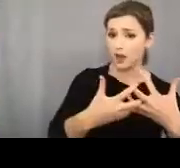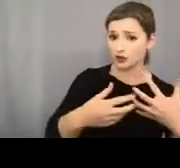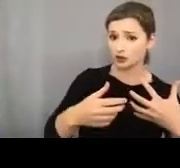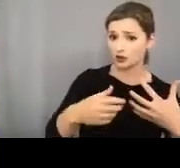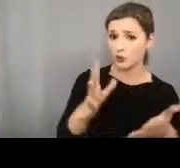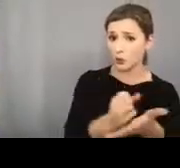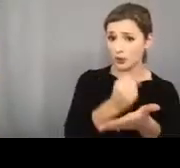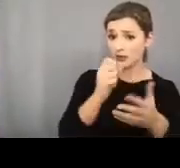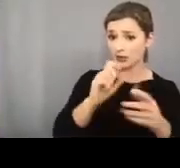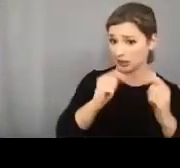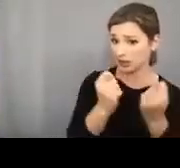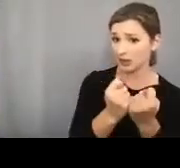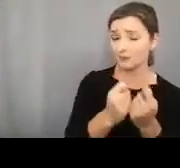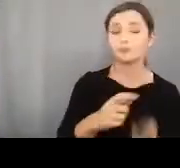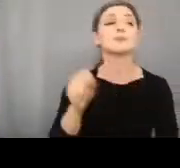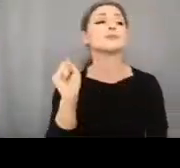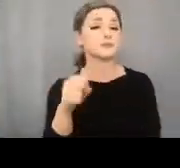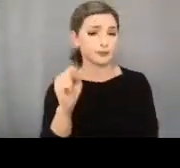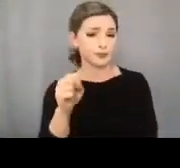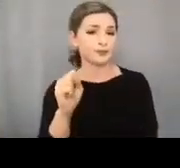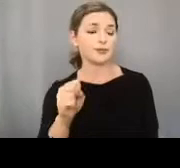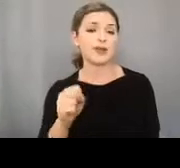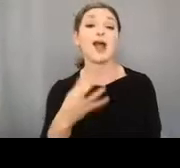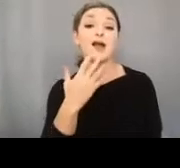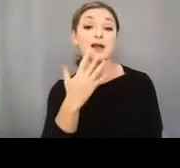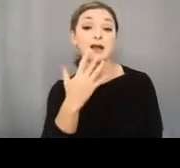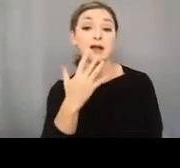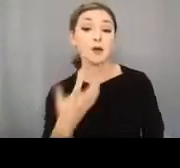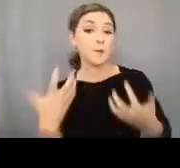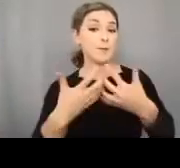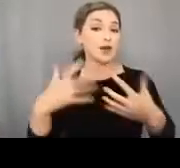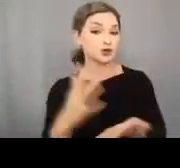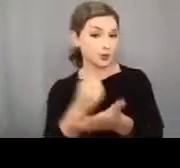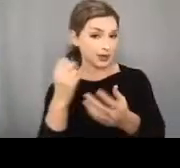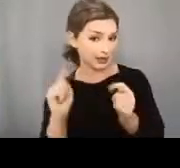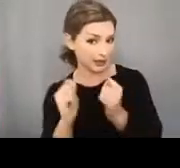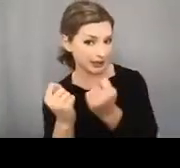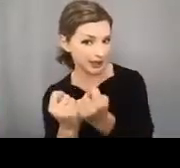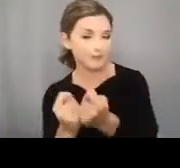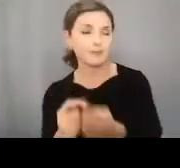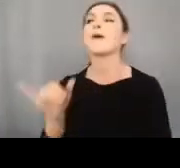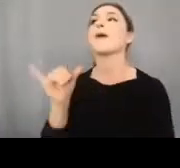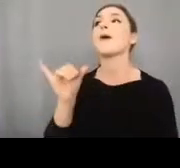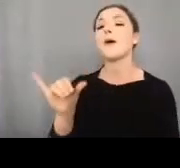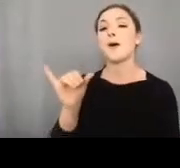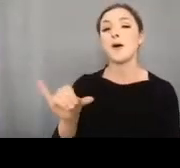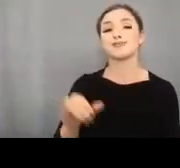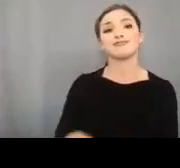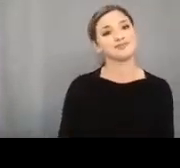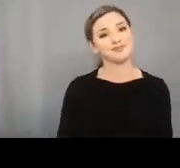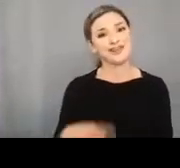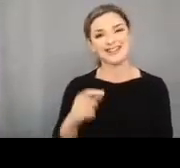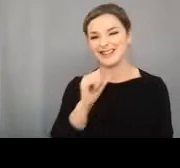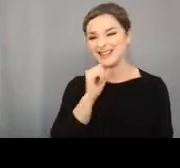color that the poles are. Okay, all right. So we can see that we didn't win very many, and then bang, 2 in